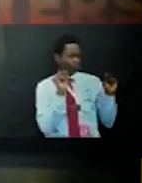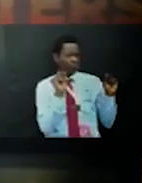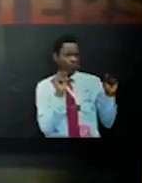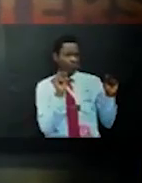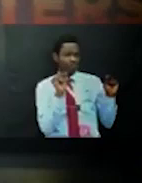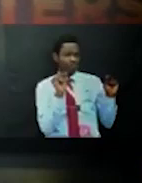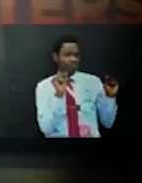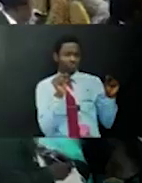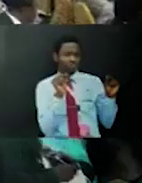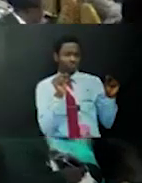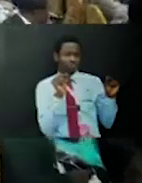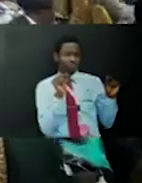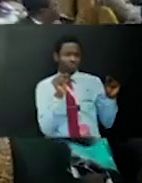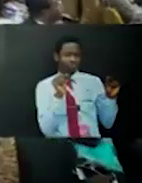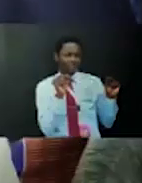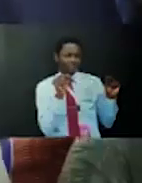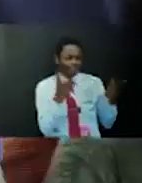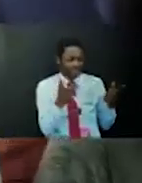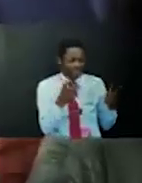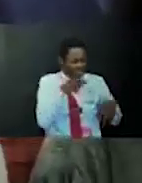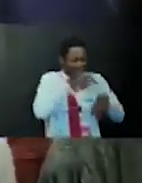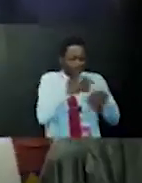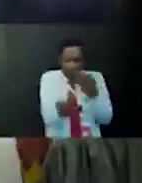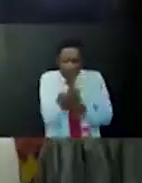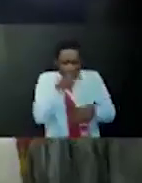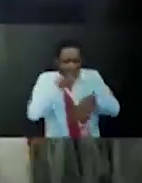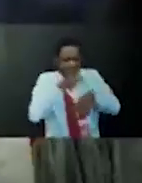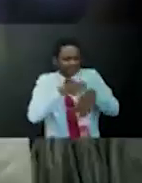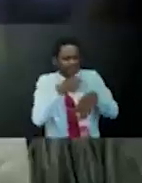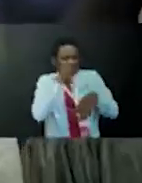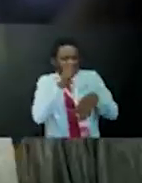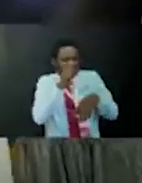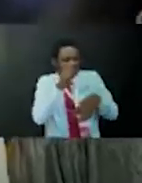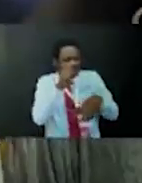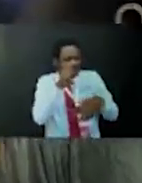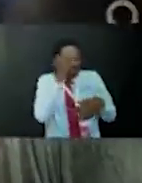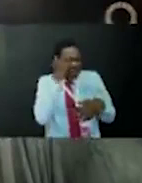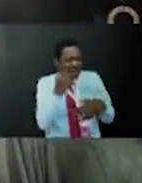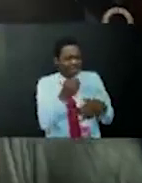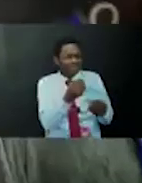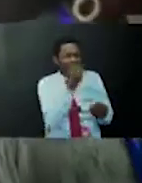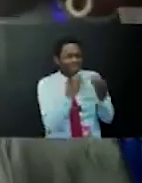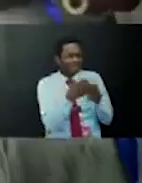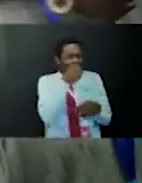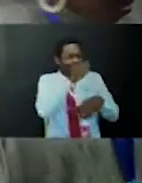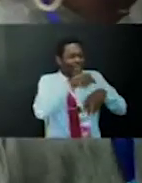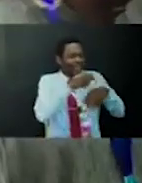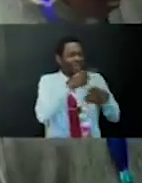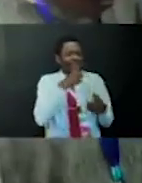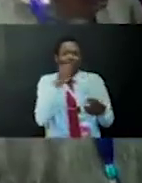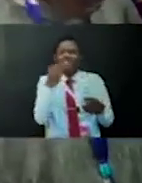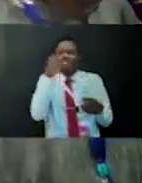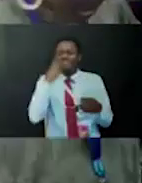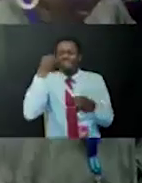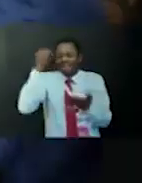o'clock, how can I eat? How can I eat at 10 o'clock and not eat again?